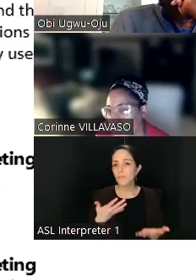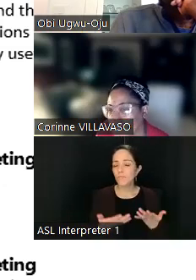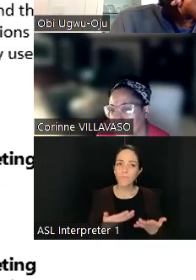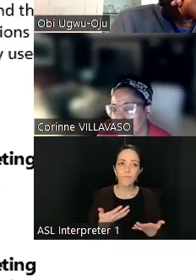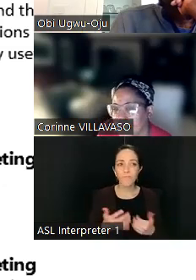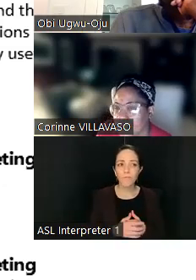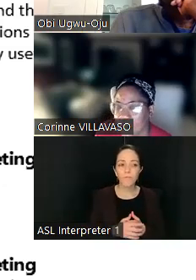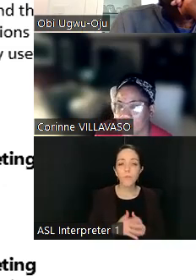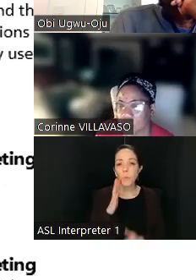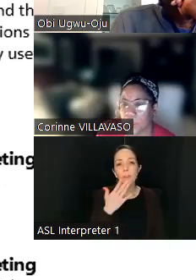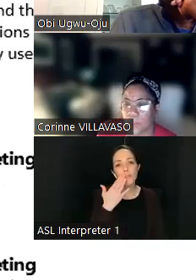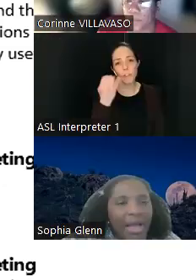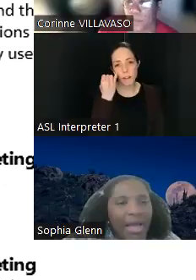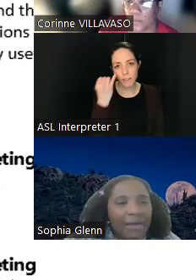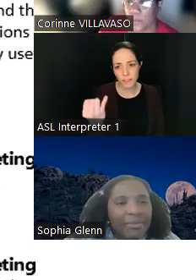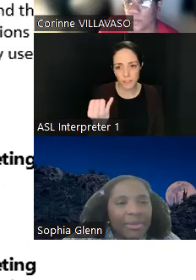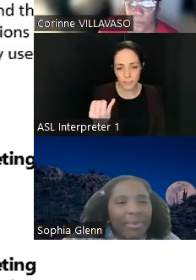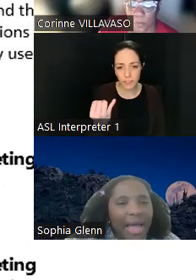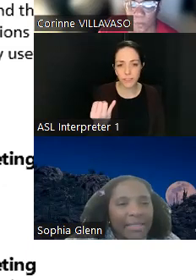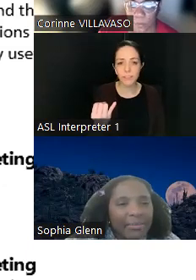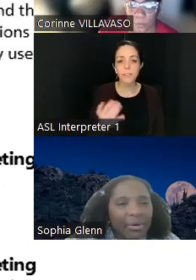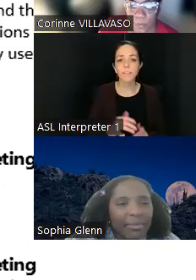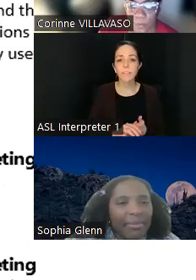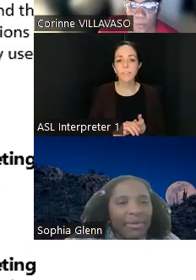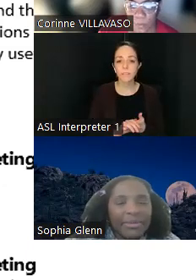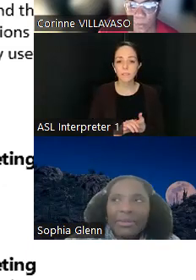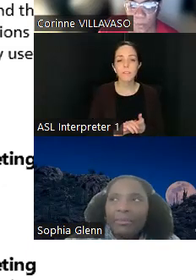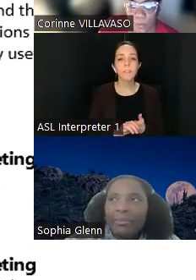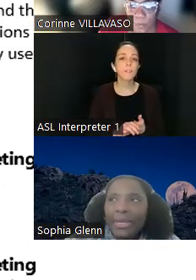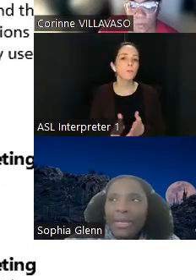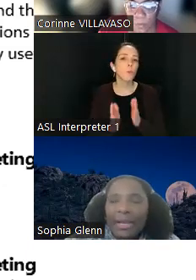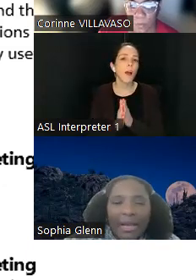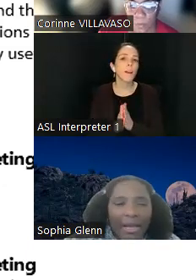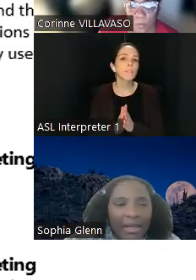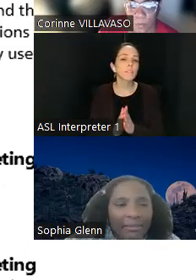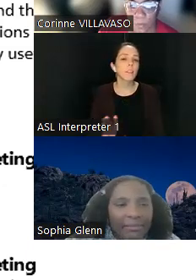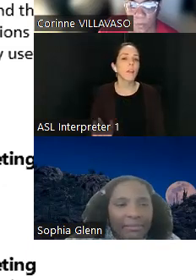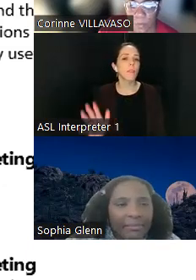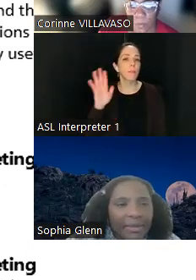would be a good idea for us to have some of the past board members be